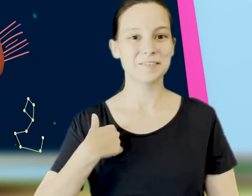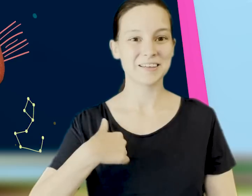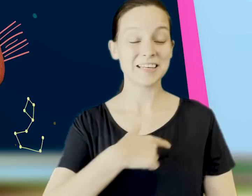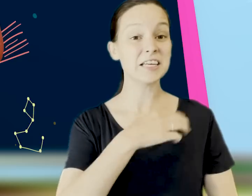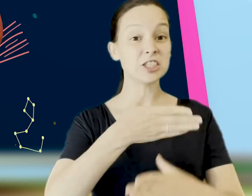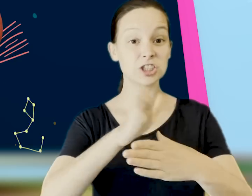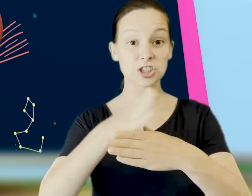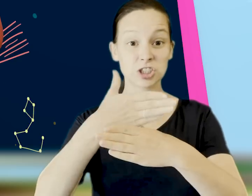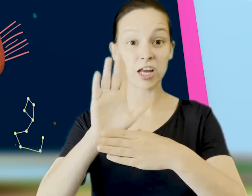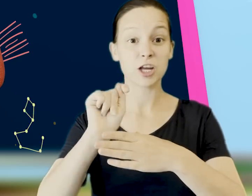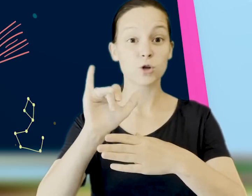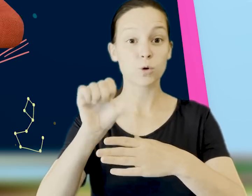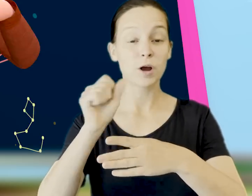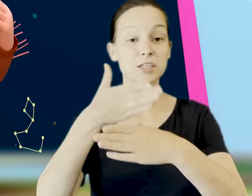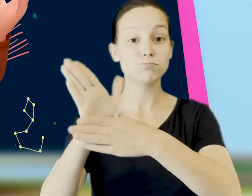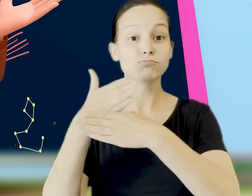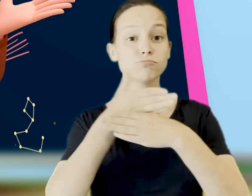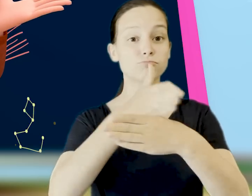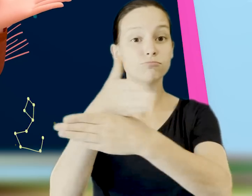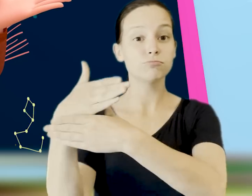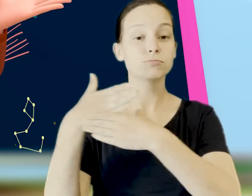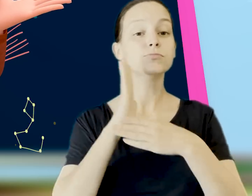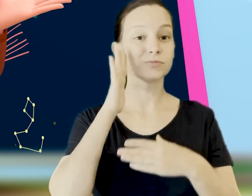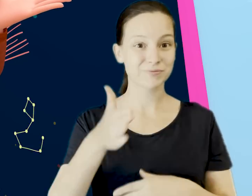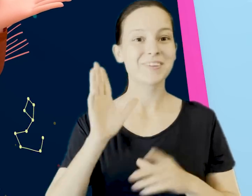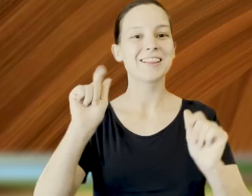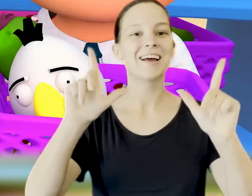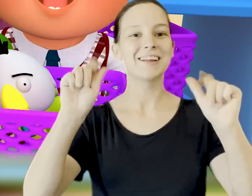us we share our toys with